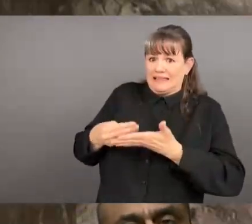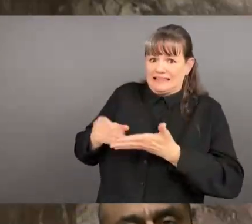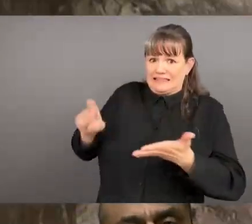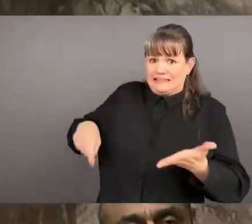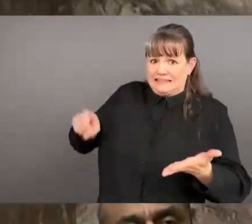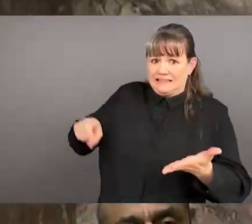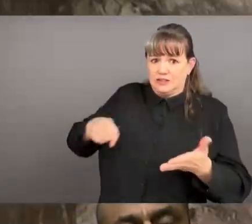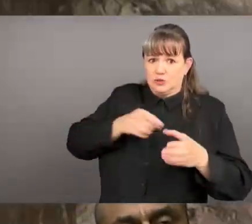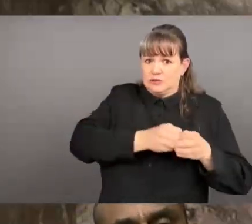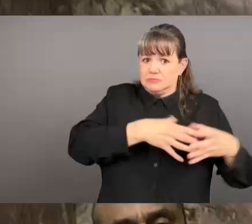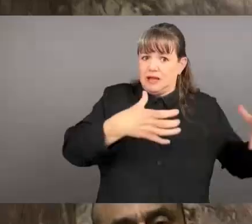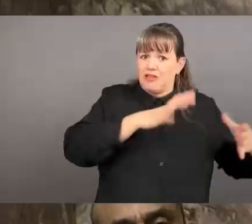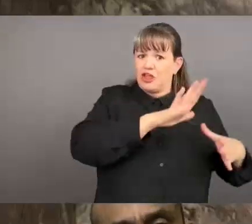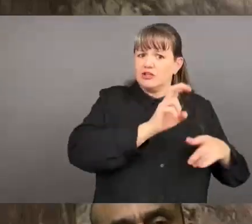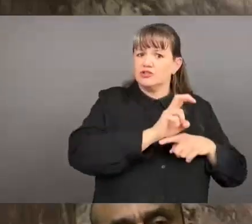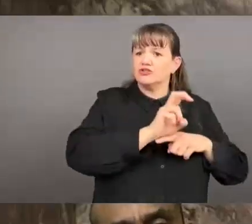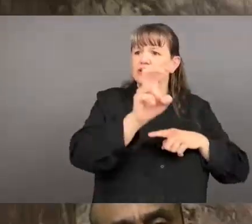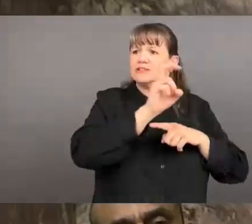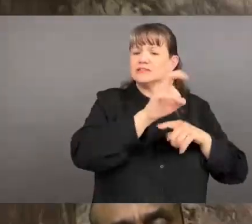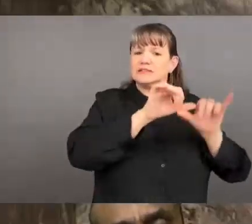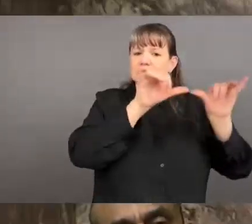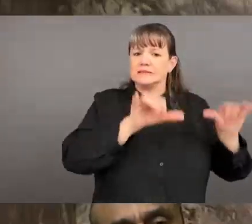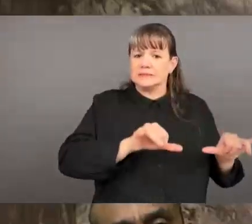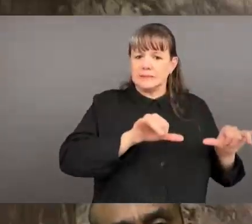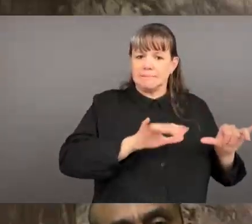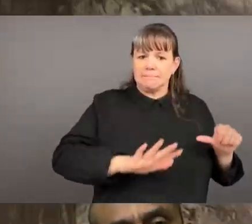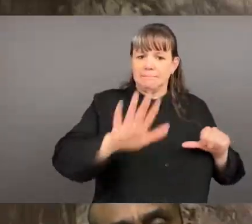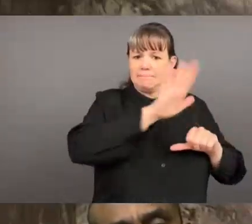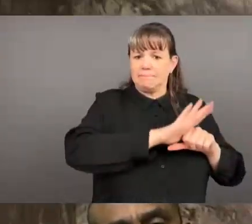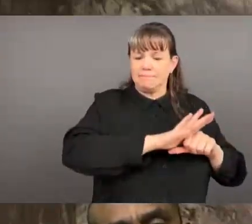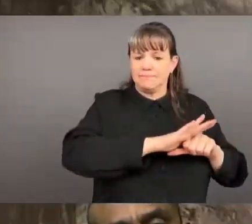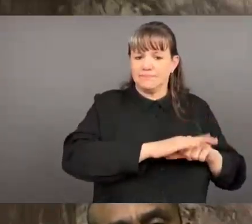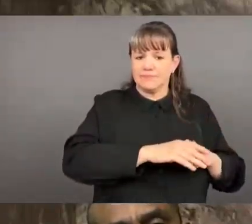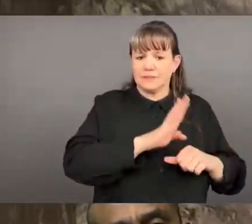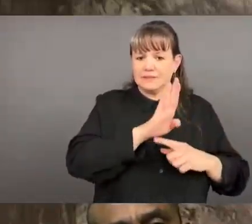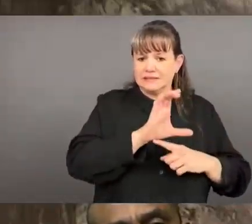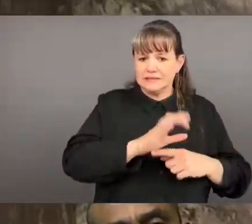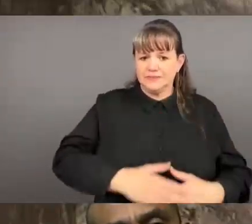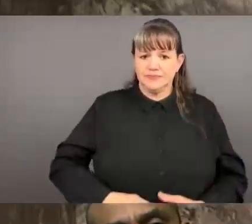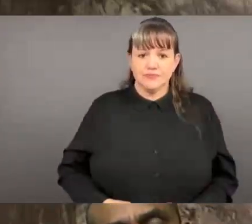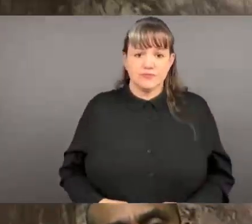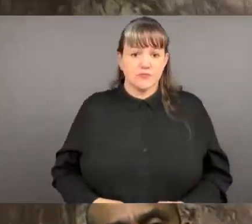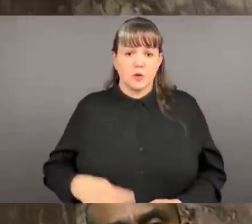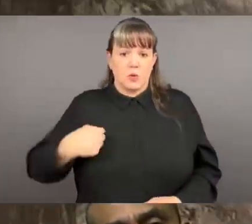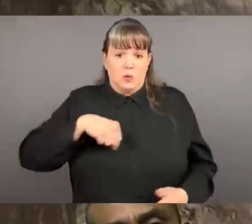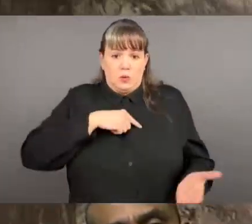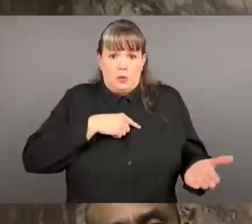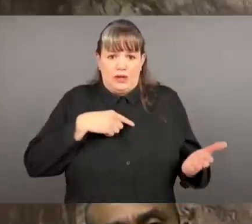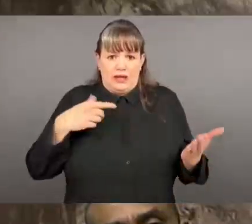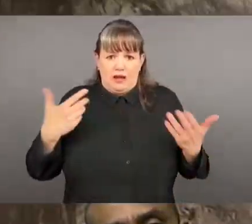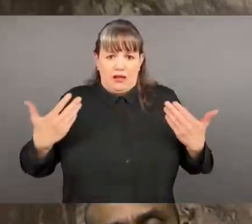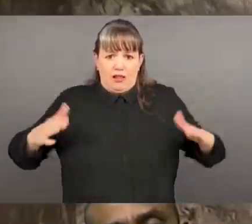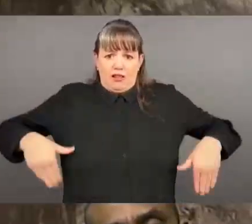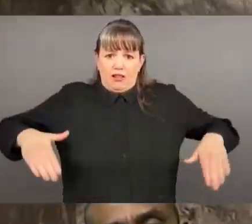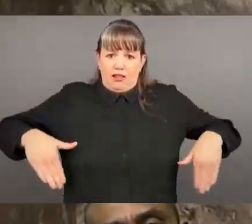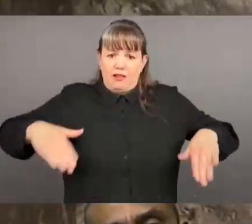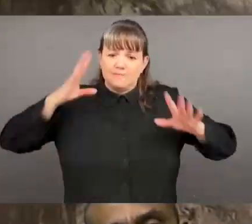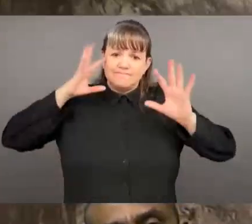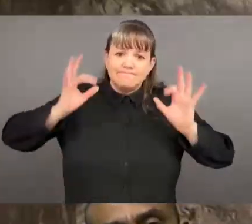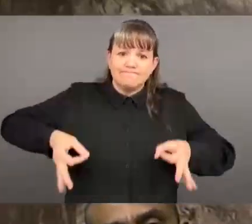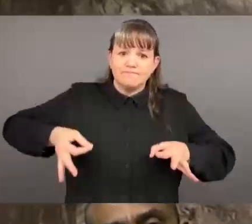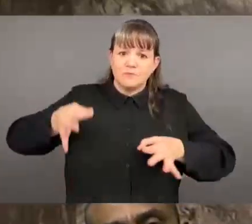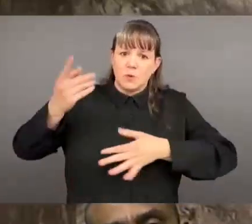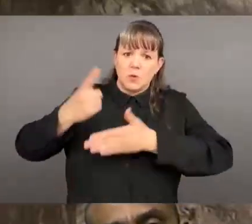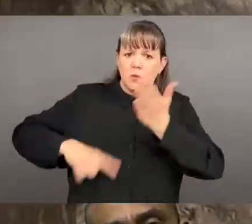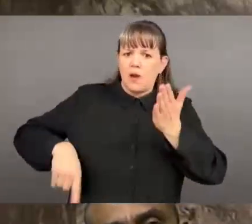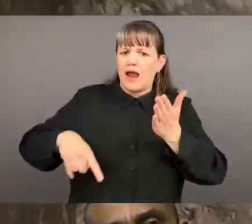Speaker. We have no preconceived ideas as to what those solutions will be, but we have committed to work with TransLink to ensure